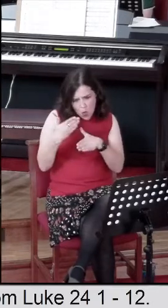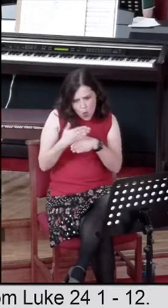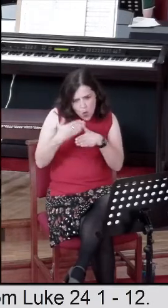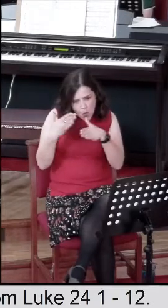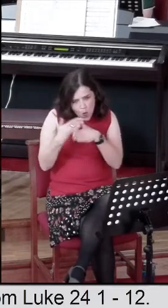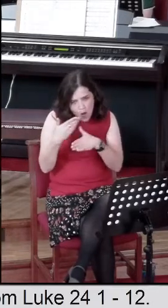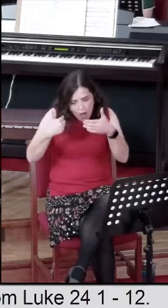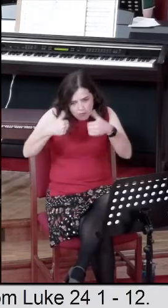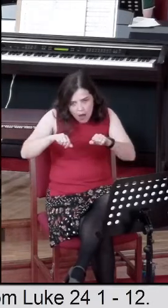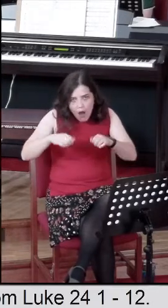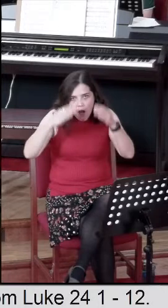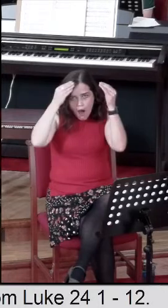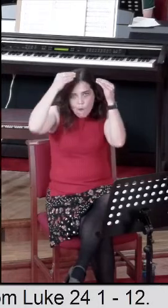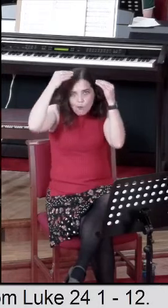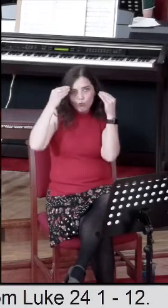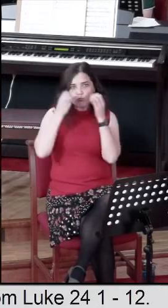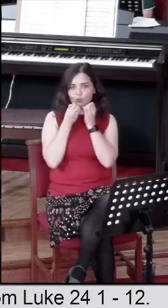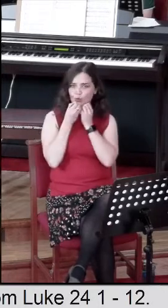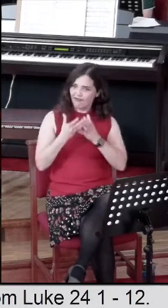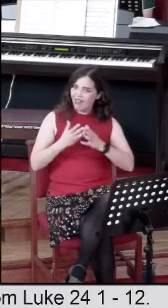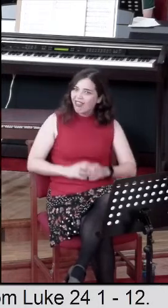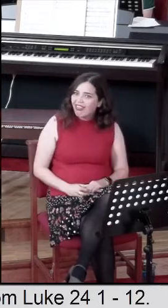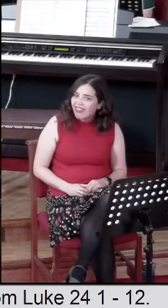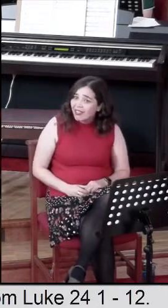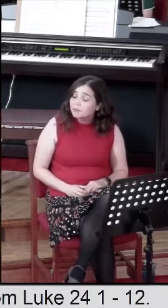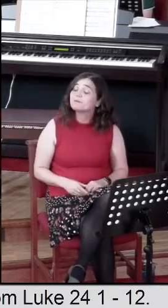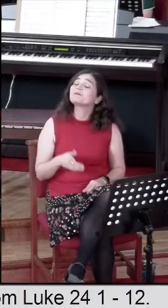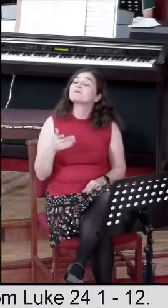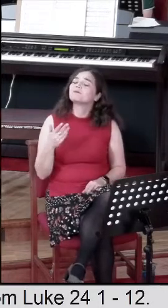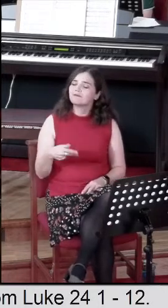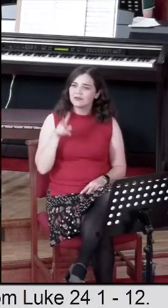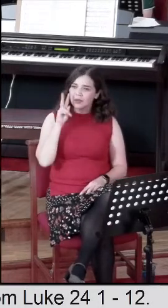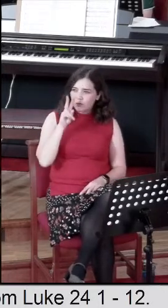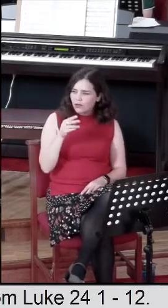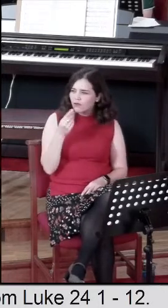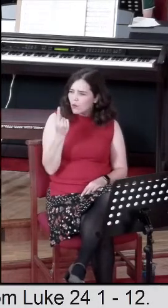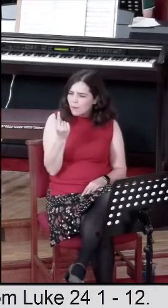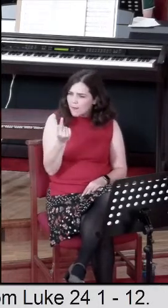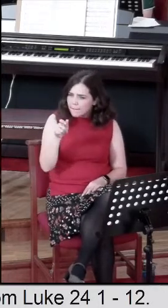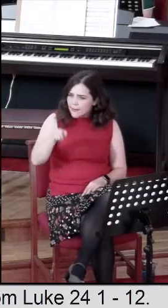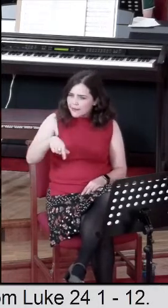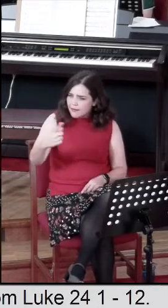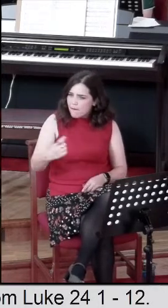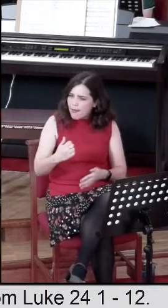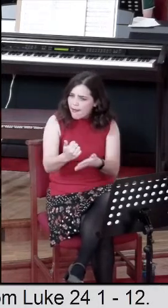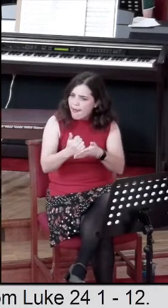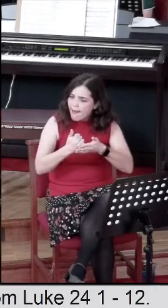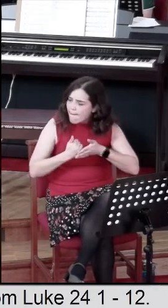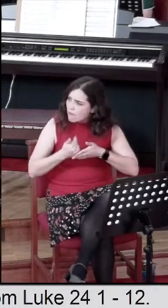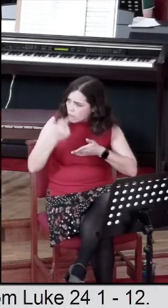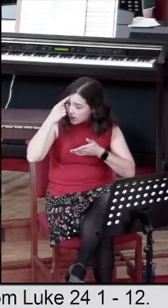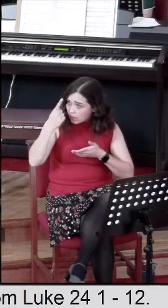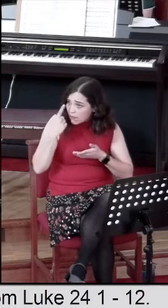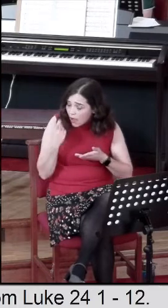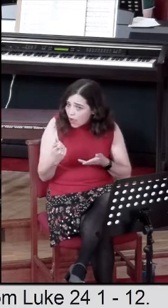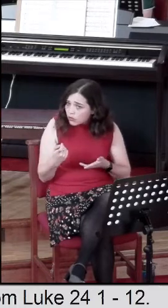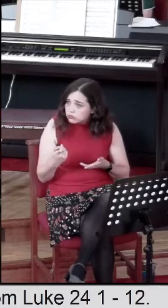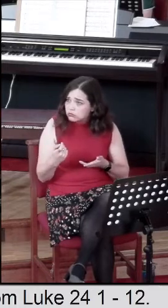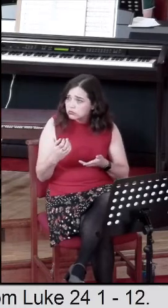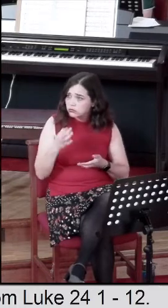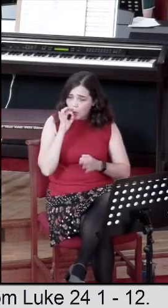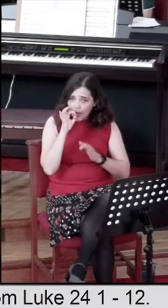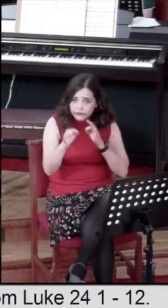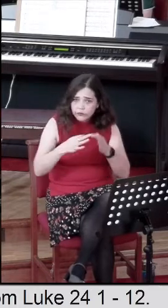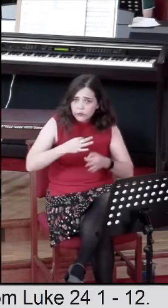those Easter bonnets look really good. Now, I'm looking for somebody to help me this morning. Do you think anybody can ask